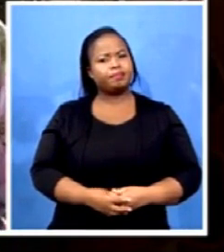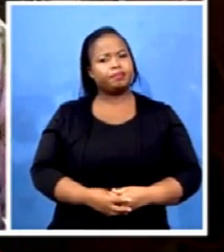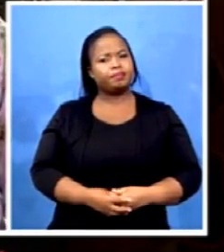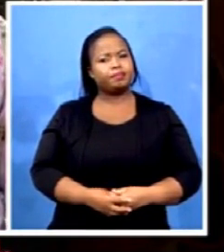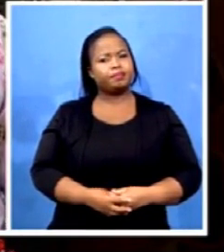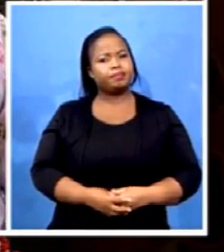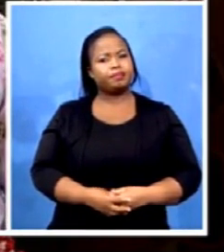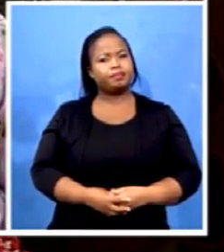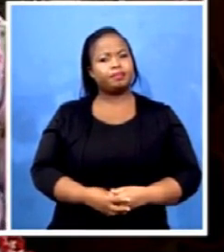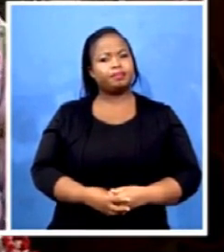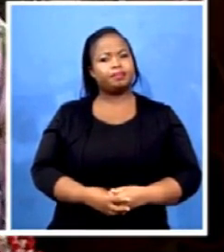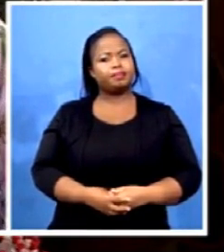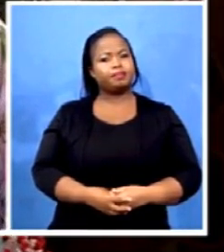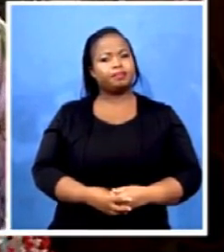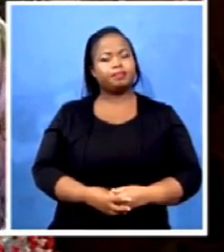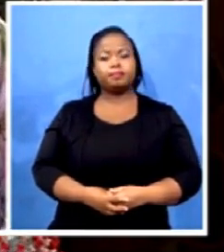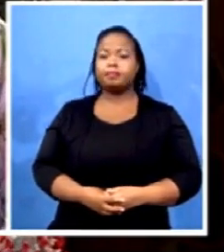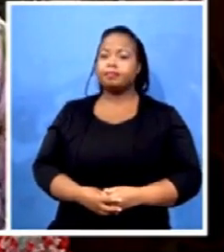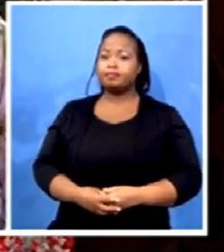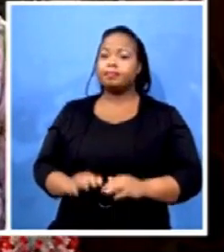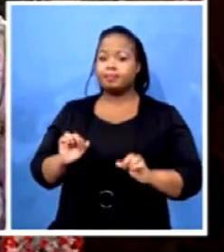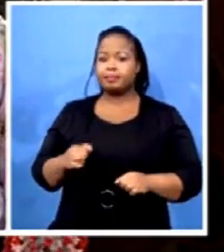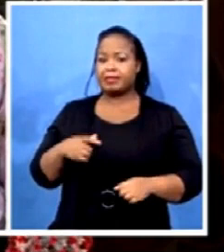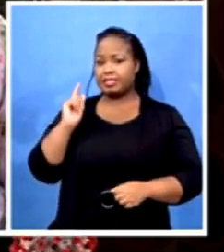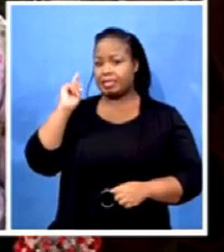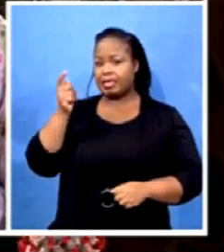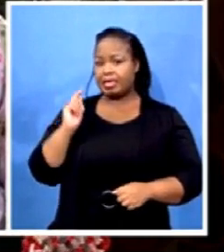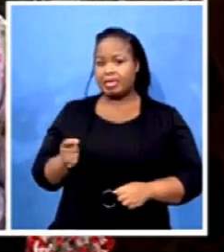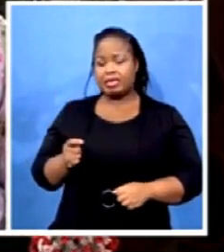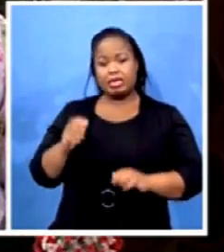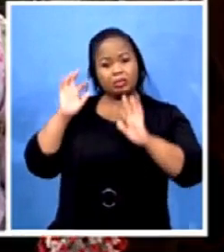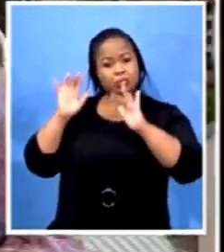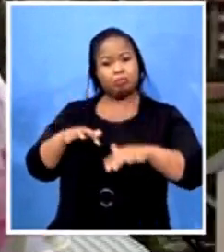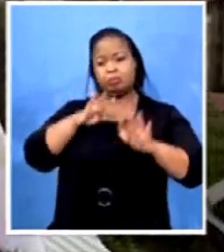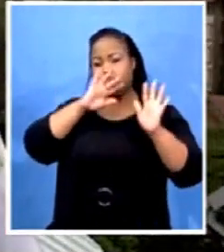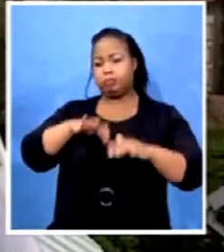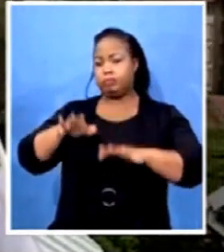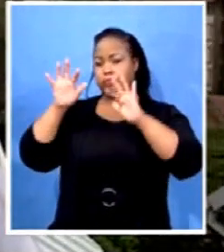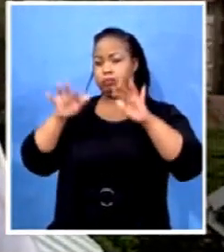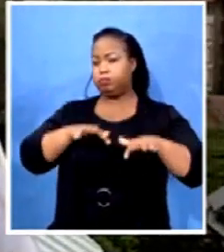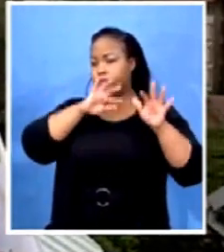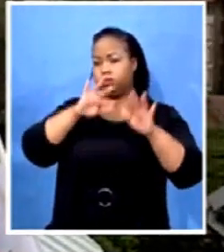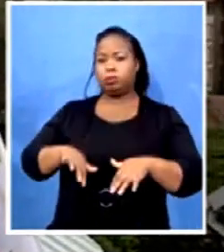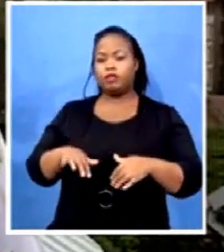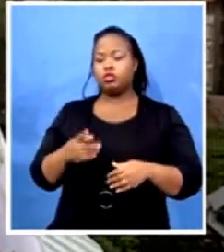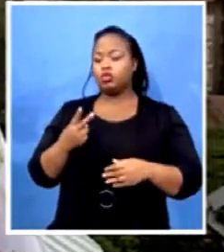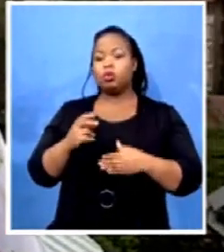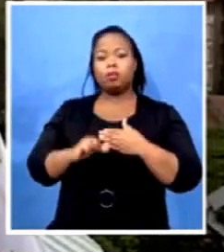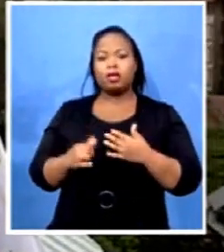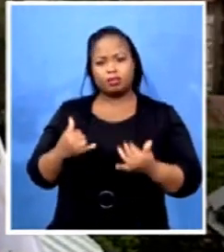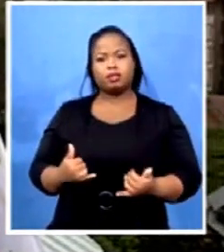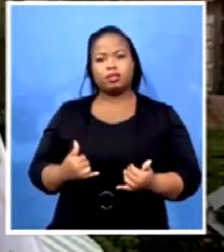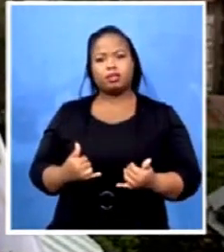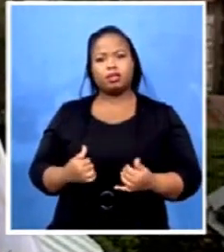Well, in Kenya, rains have been pounding this country for just over 2 months now. It is the long rain season. And so we